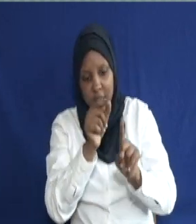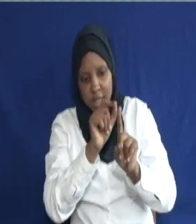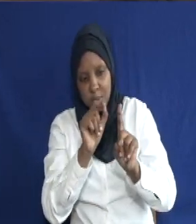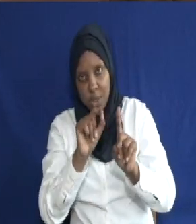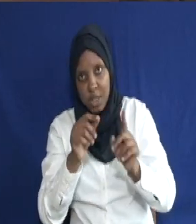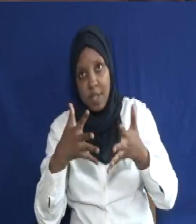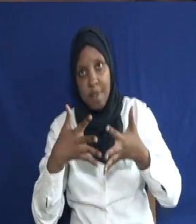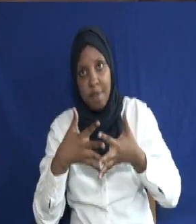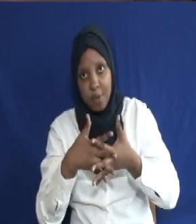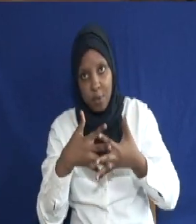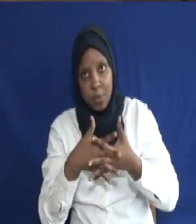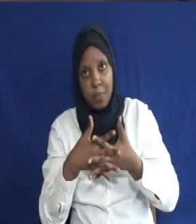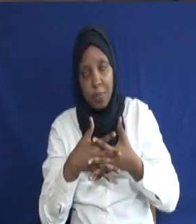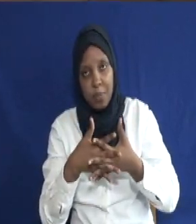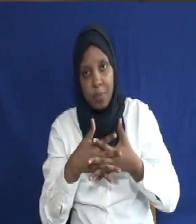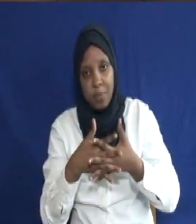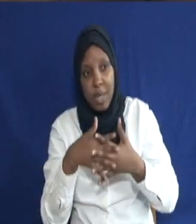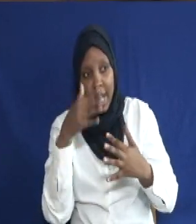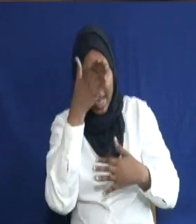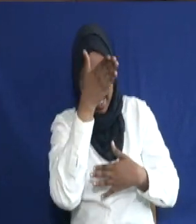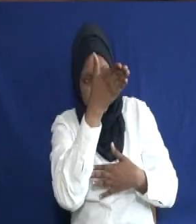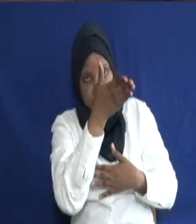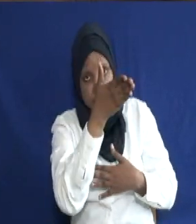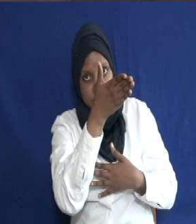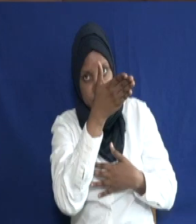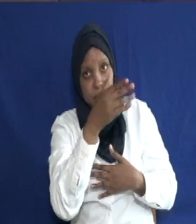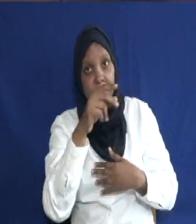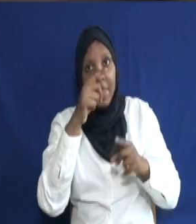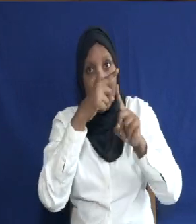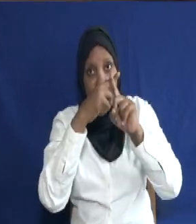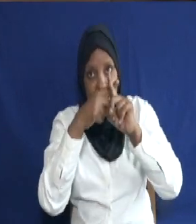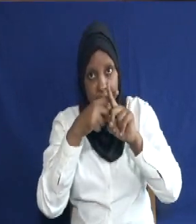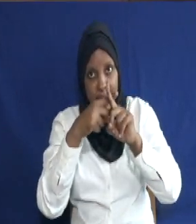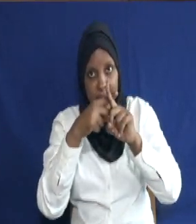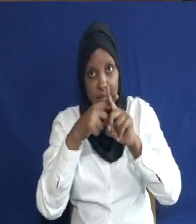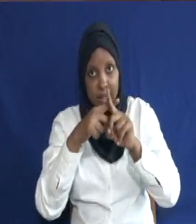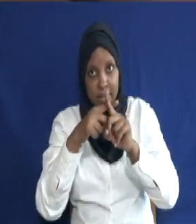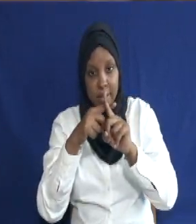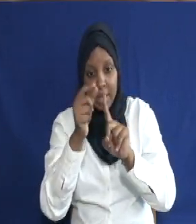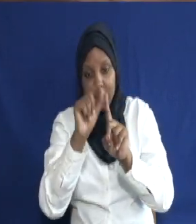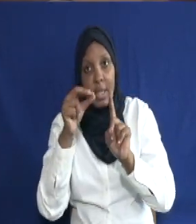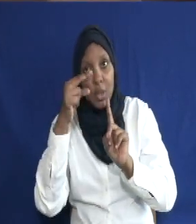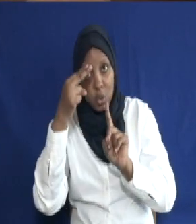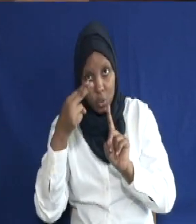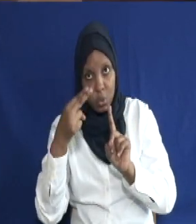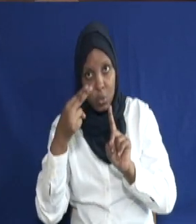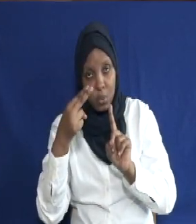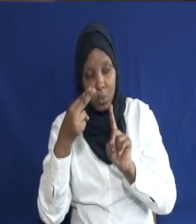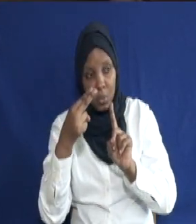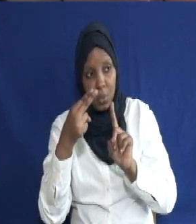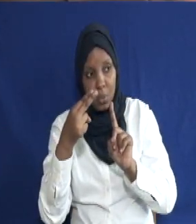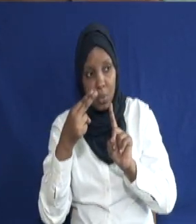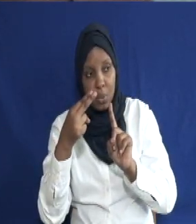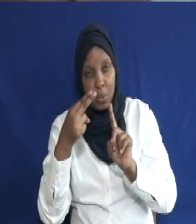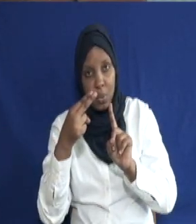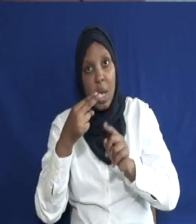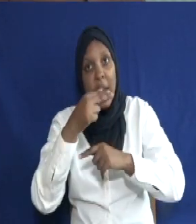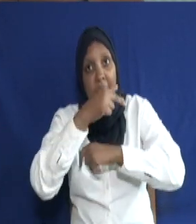here is equal to 3 times 3. Very good. 3